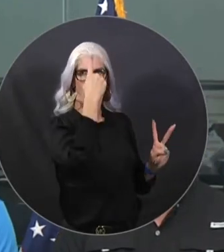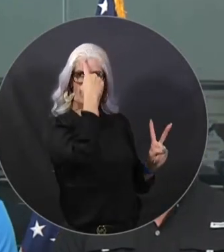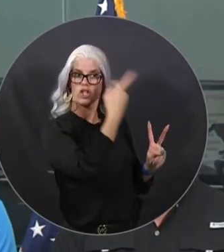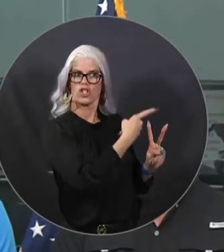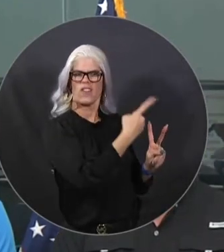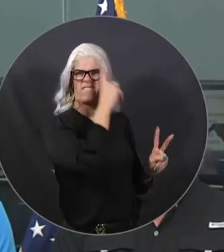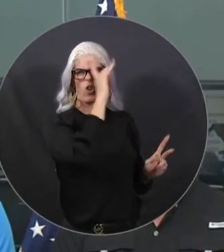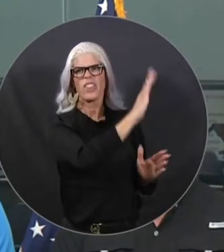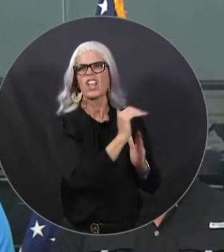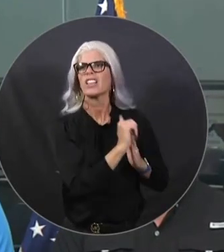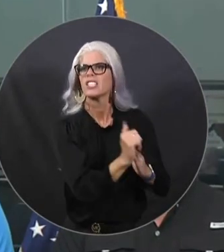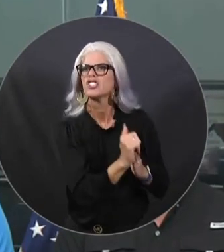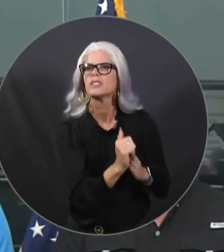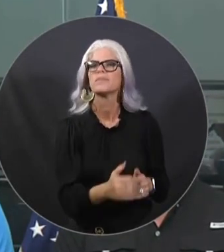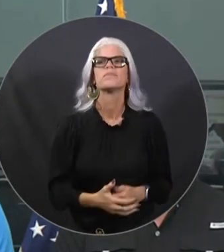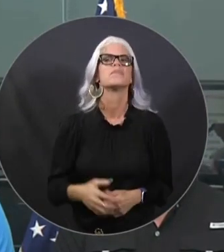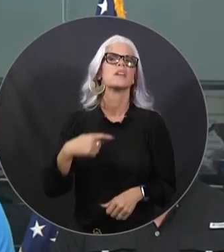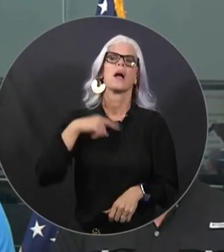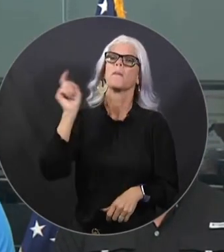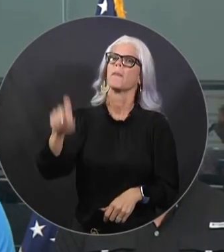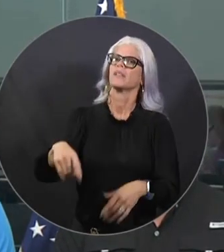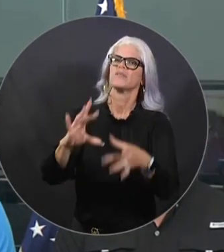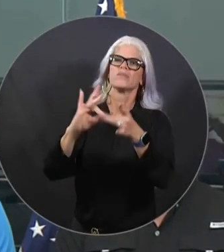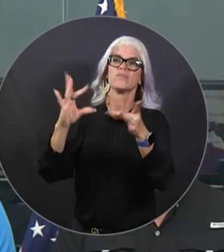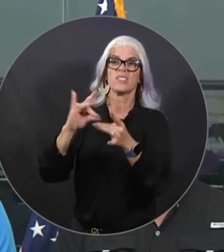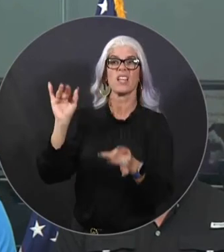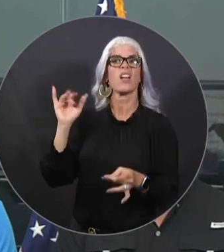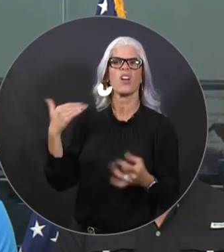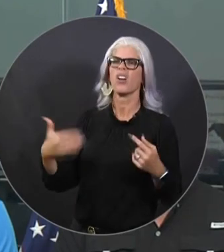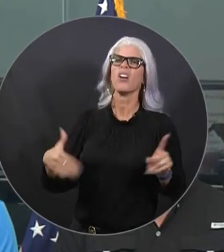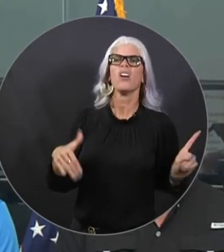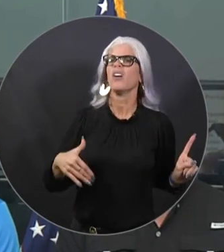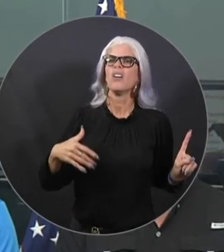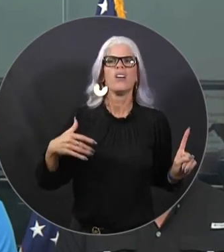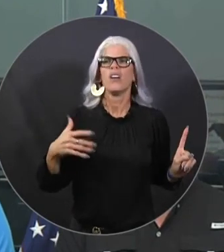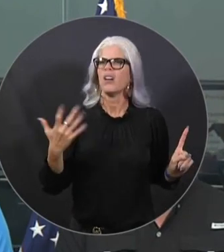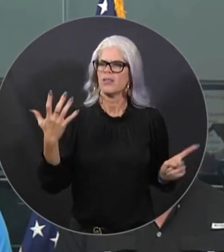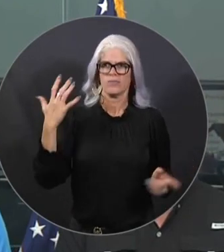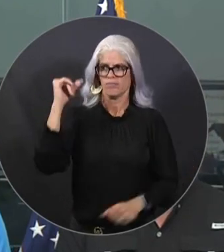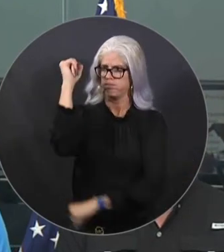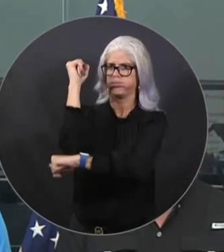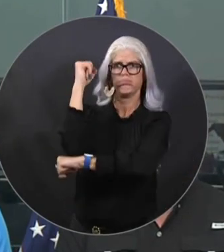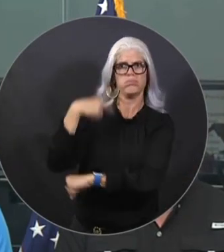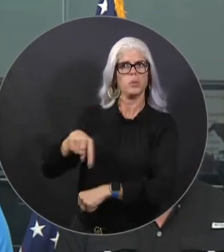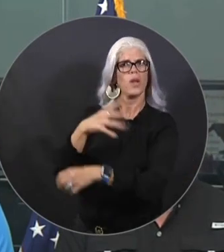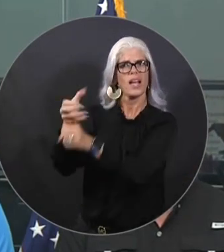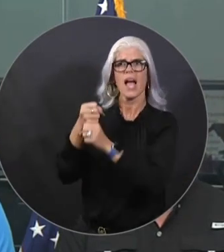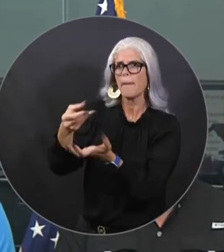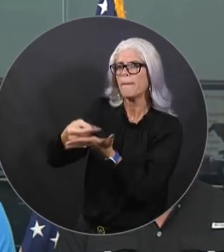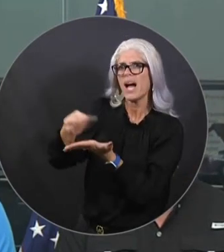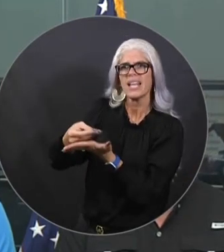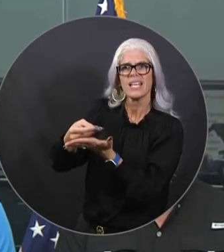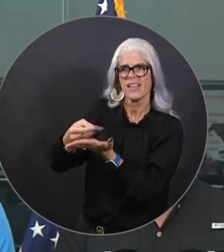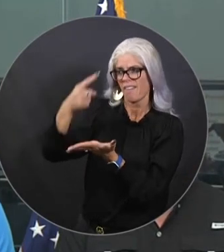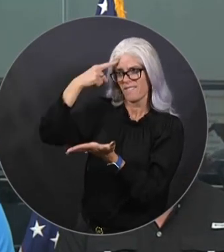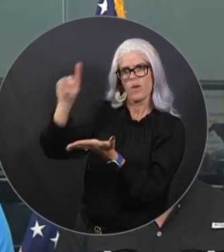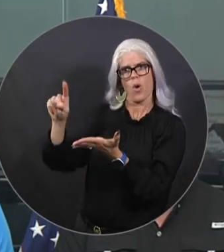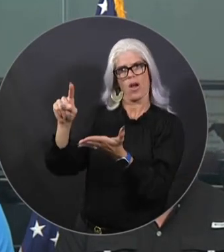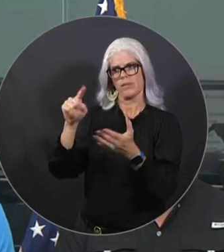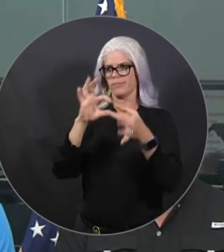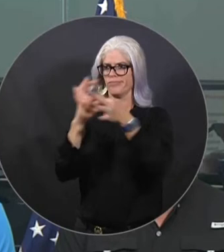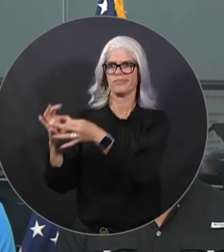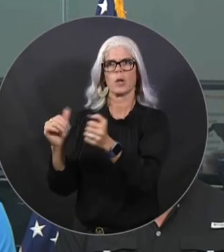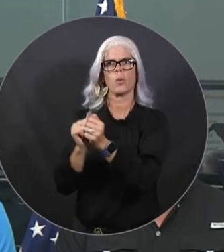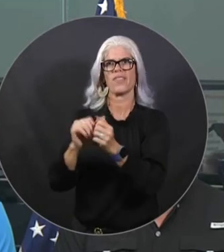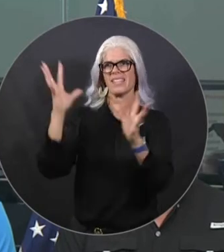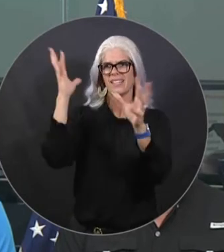I must say, it is a record amount of money that we have now received for the voluntary, for the disaster fund. And I want to